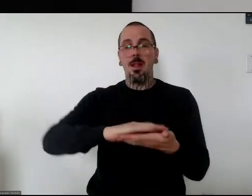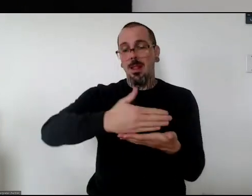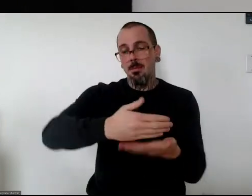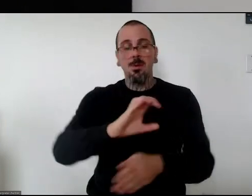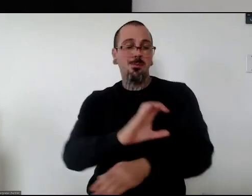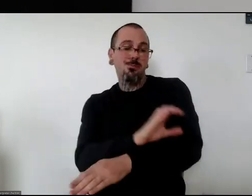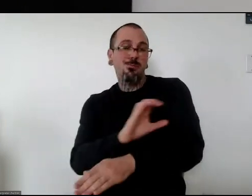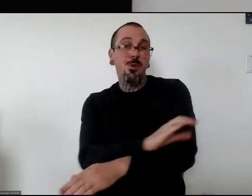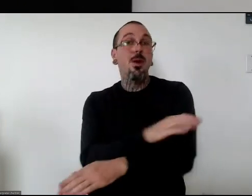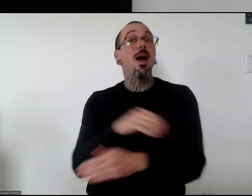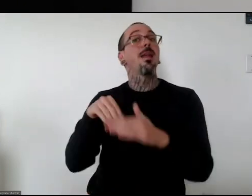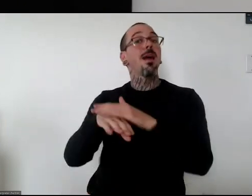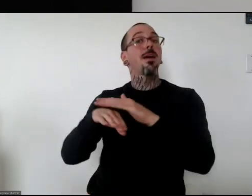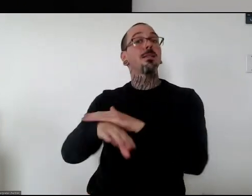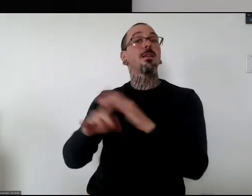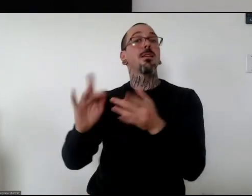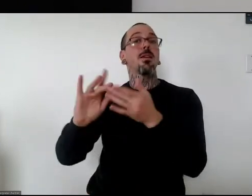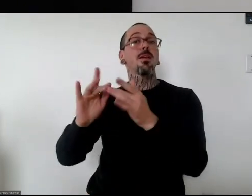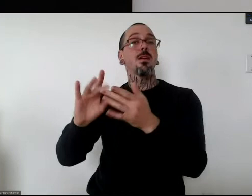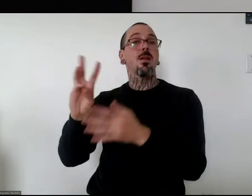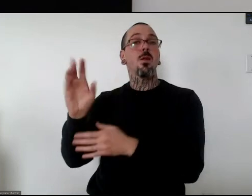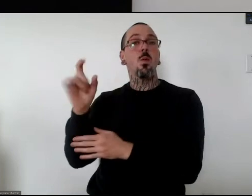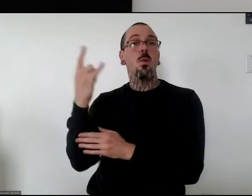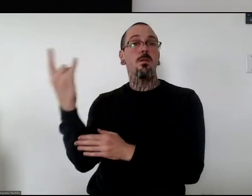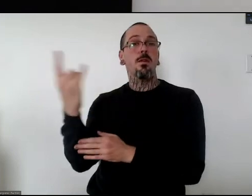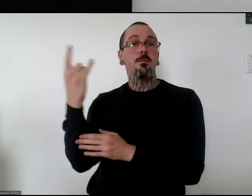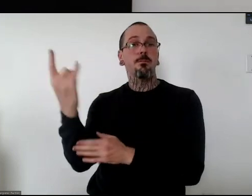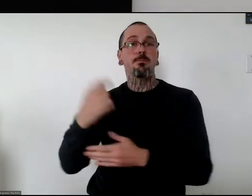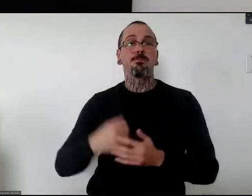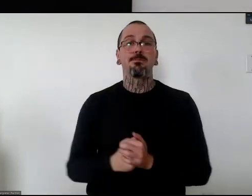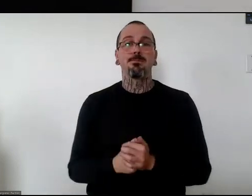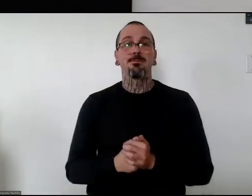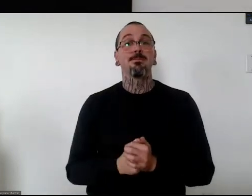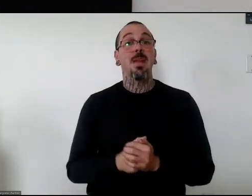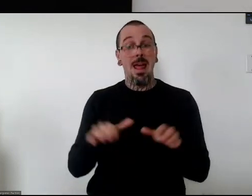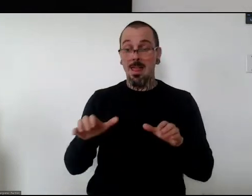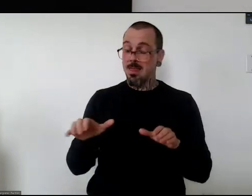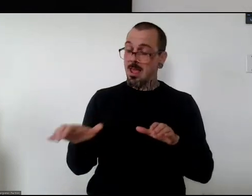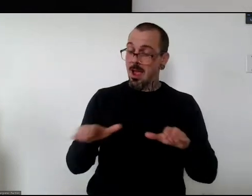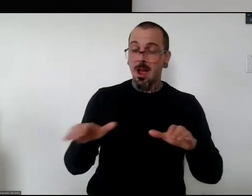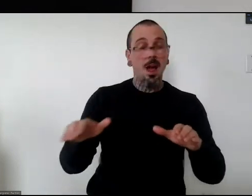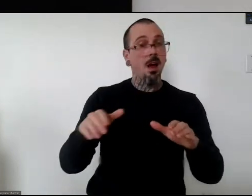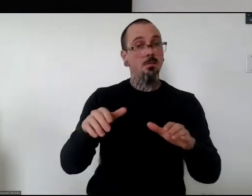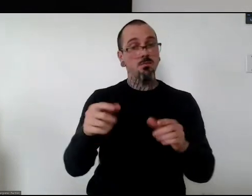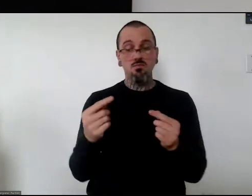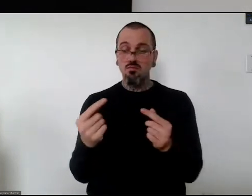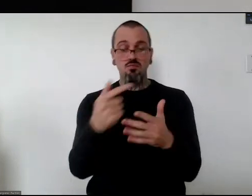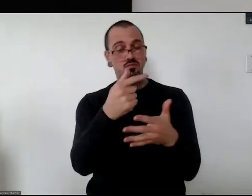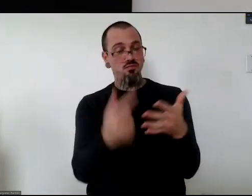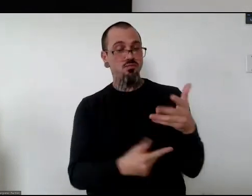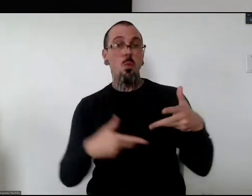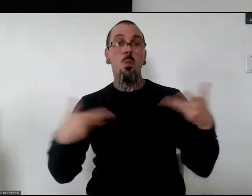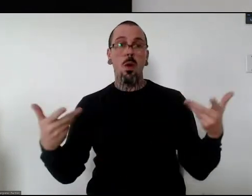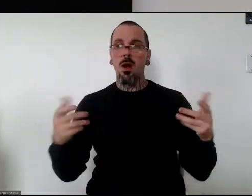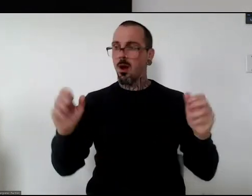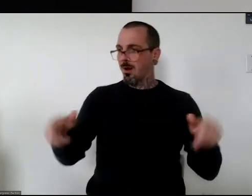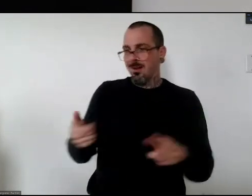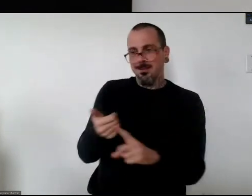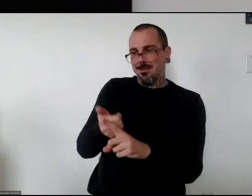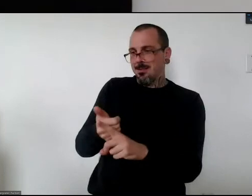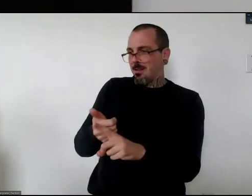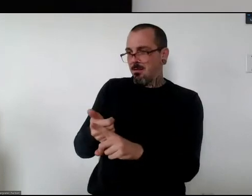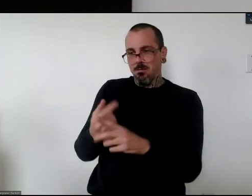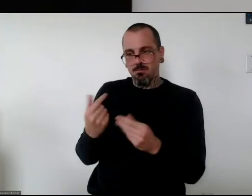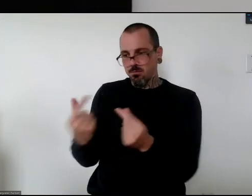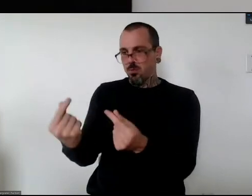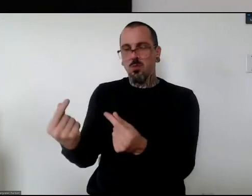we have created can be done with paper, pencil, markers, index cards, simple things you have on hand. They are designed